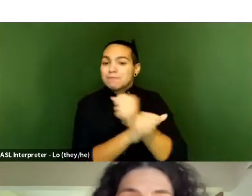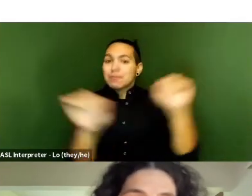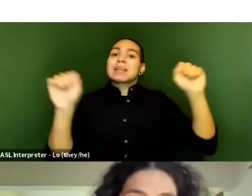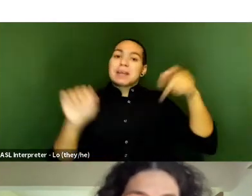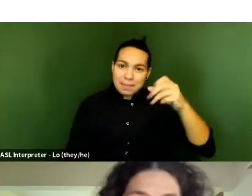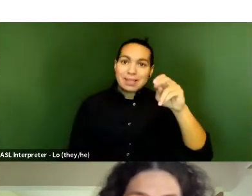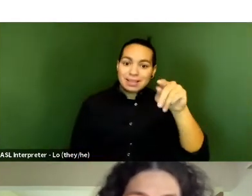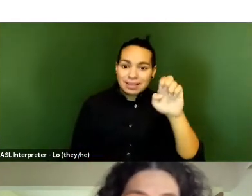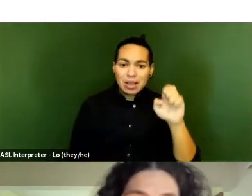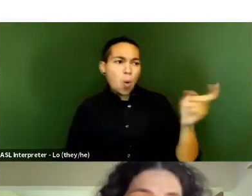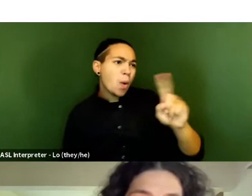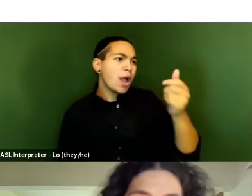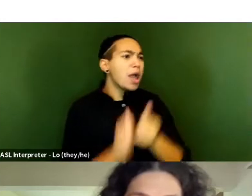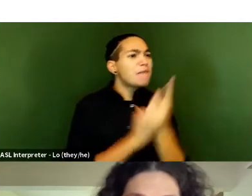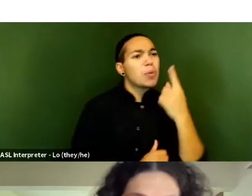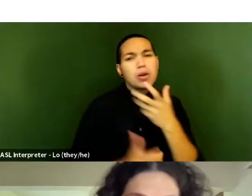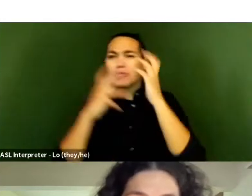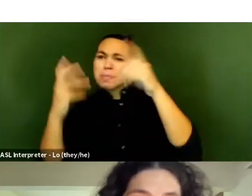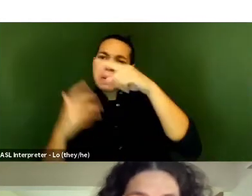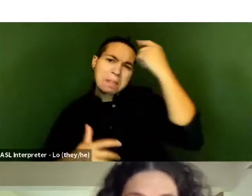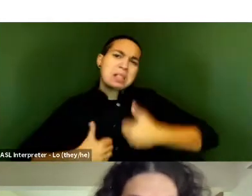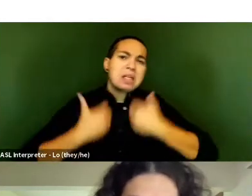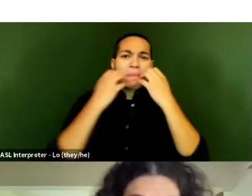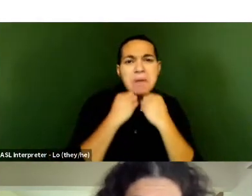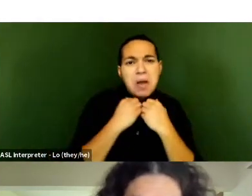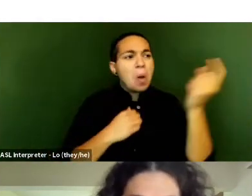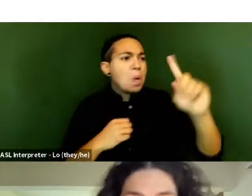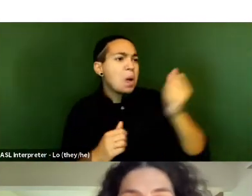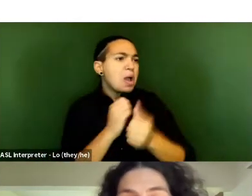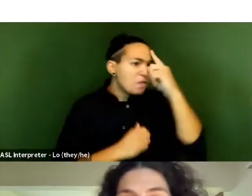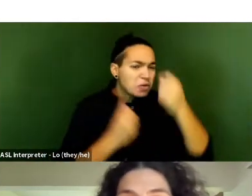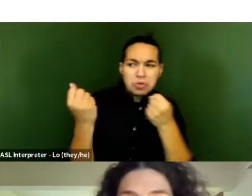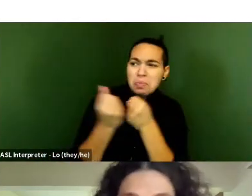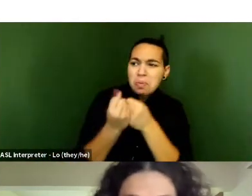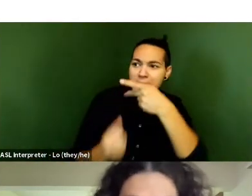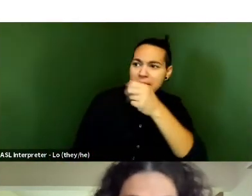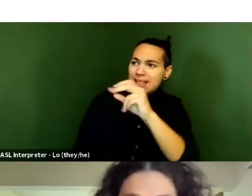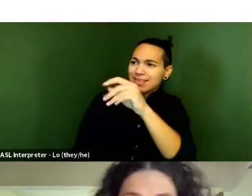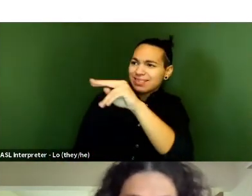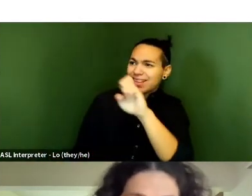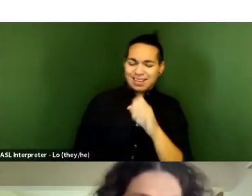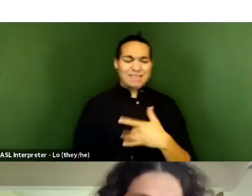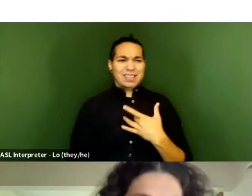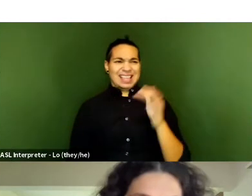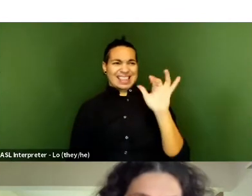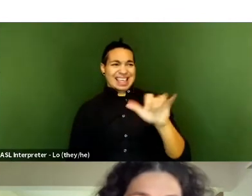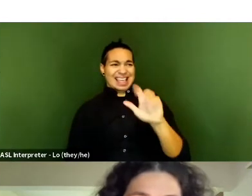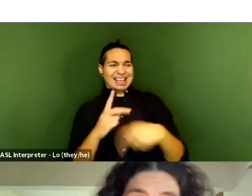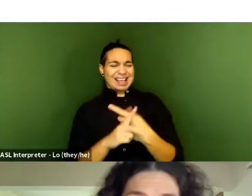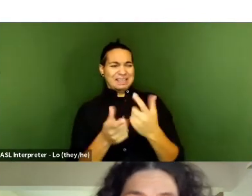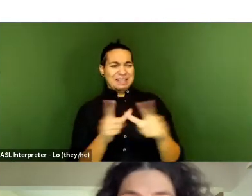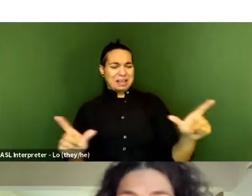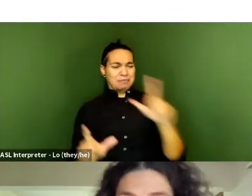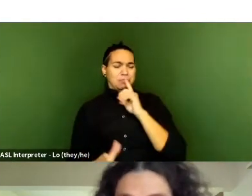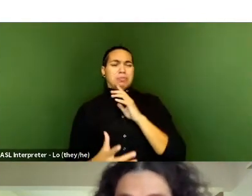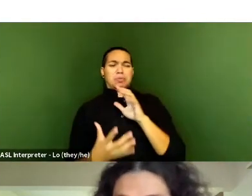are you, everybody who was screaming Black Lives Matter? Where are you now for Palestine? And I find that rhetoric so damaging and so